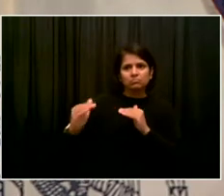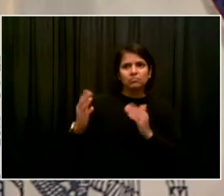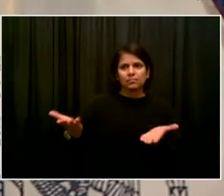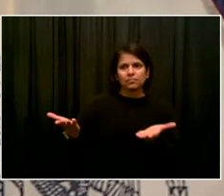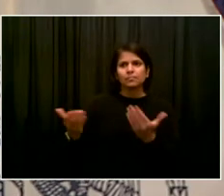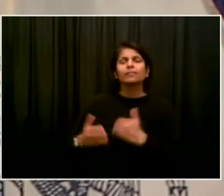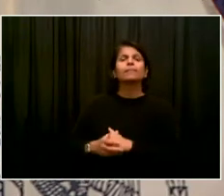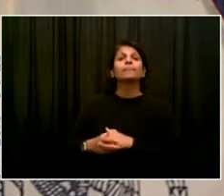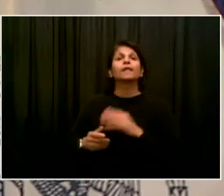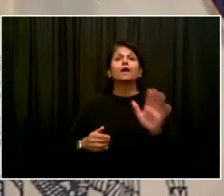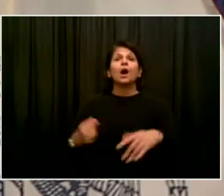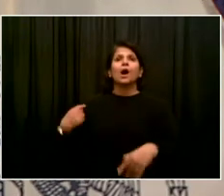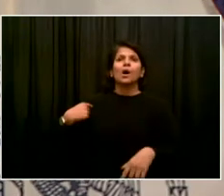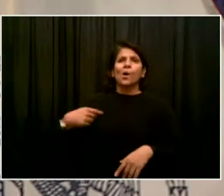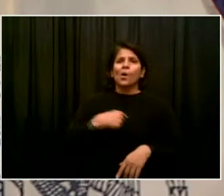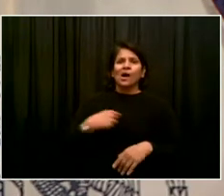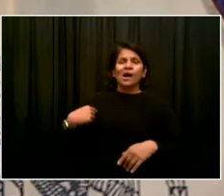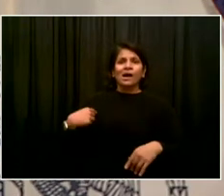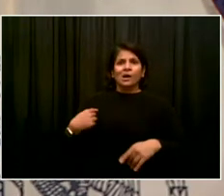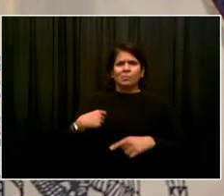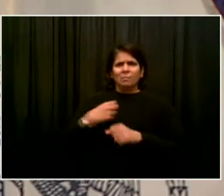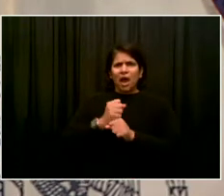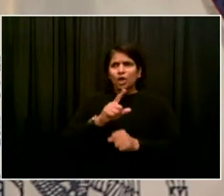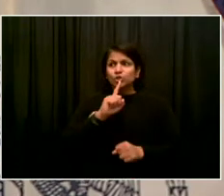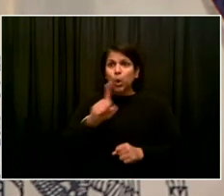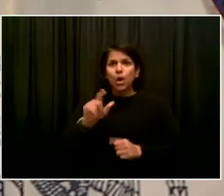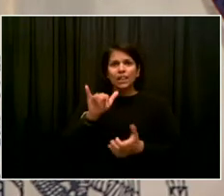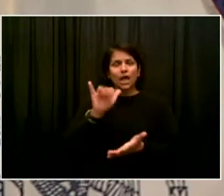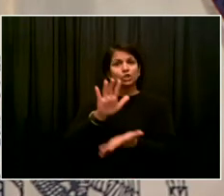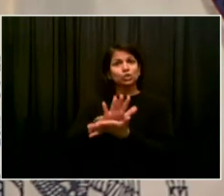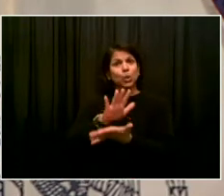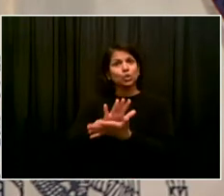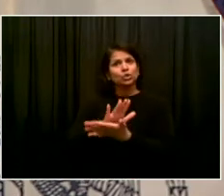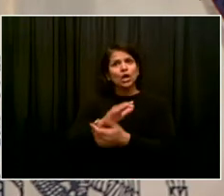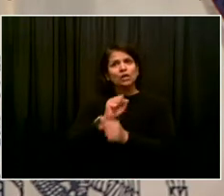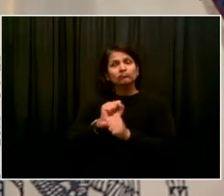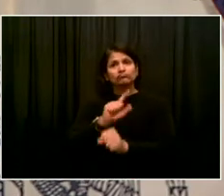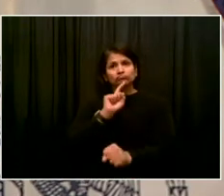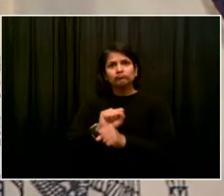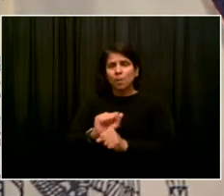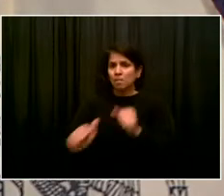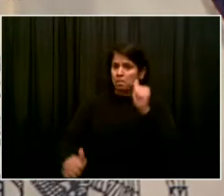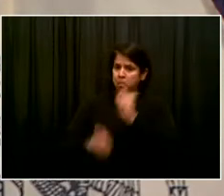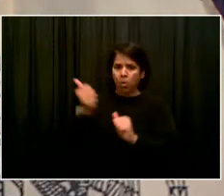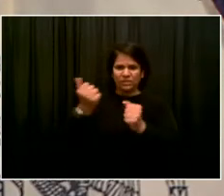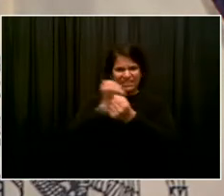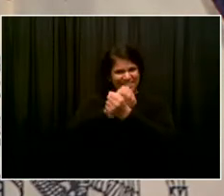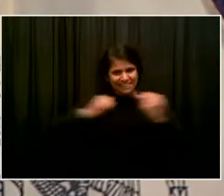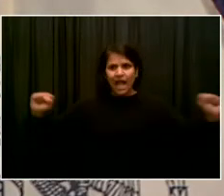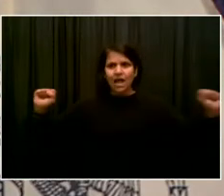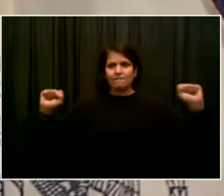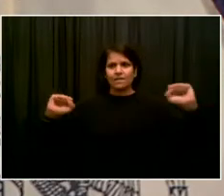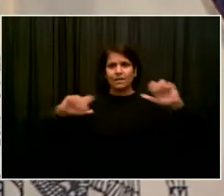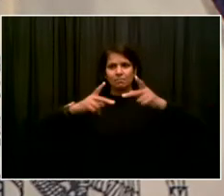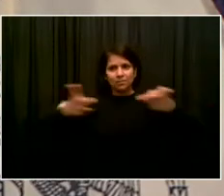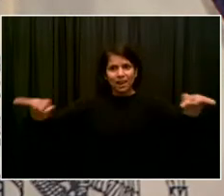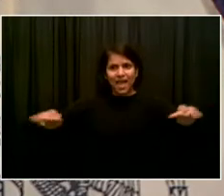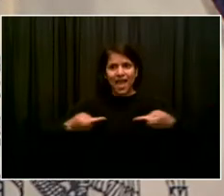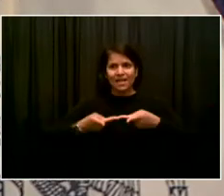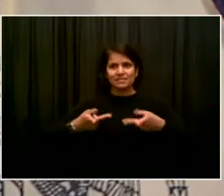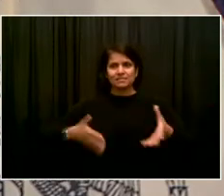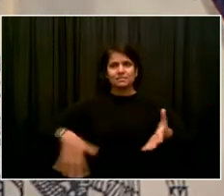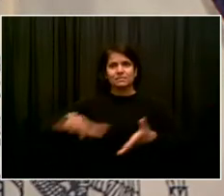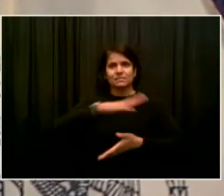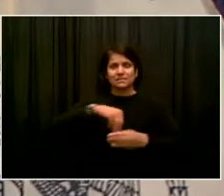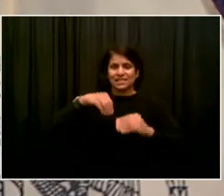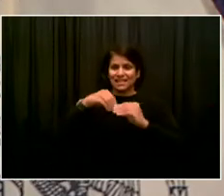that the schools were literally the safest place in this city, and we believe these additional measures are going to help us continue that